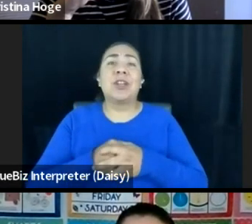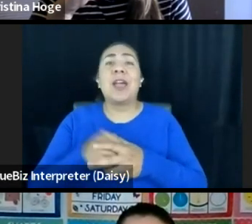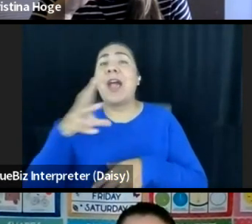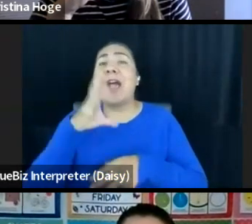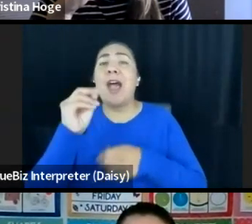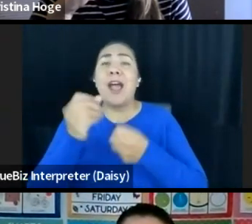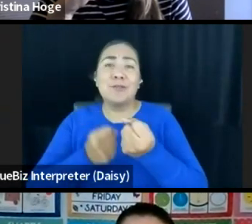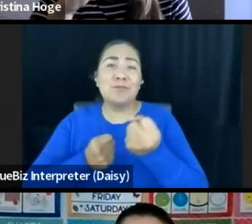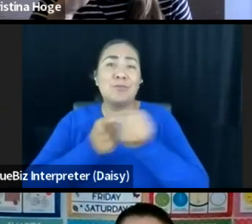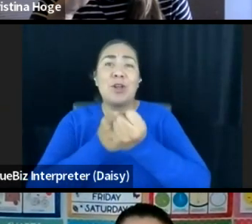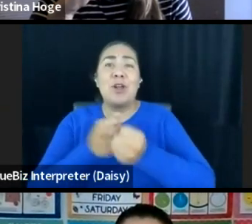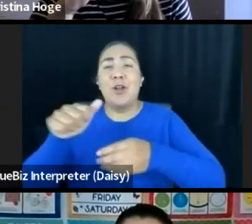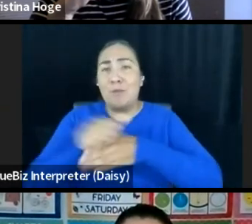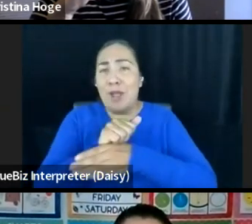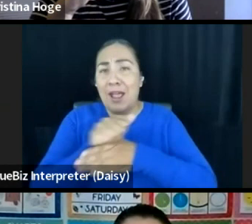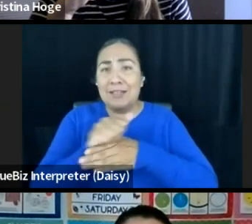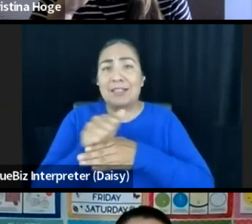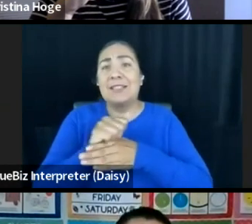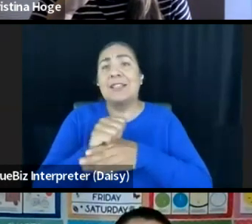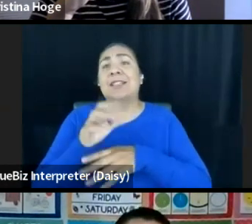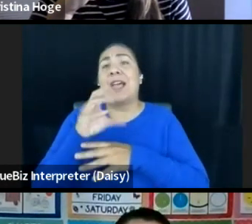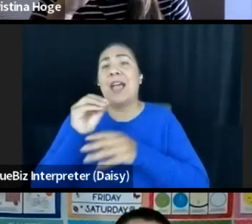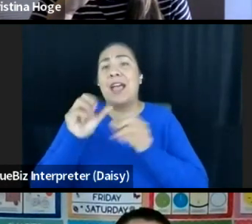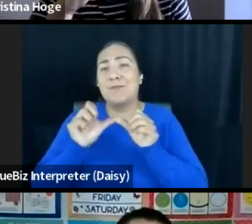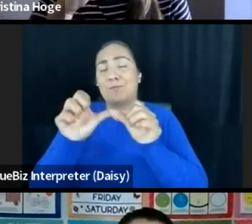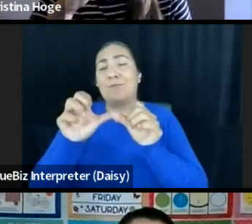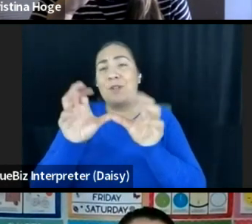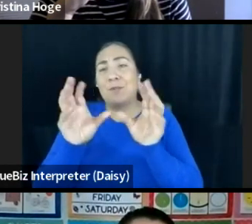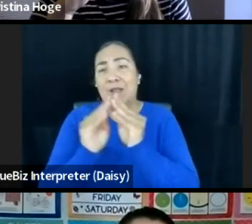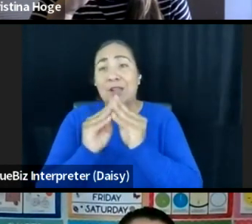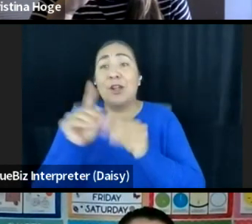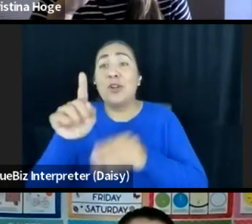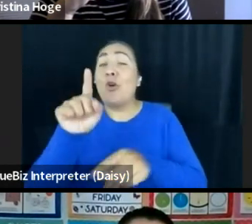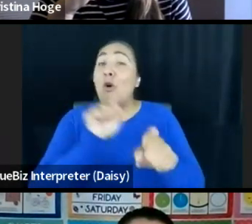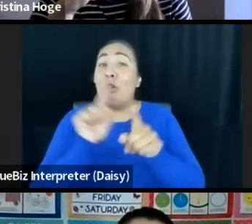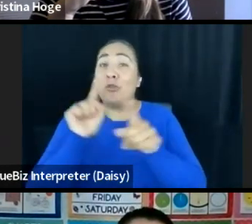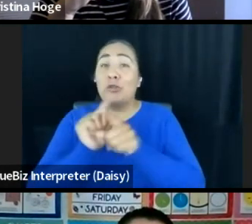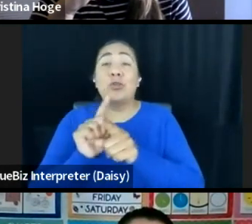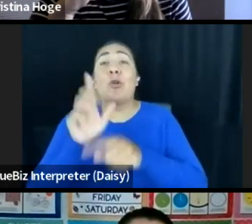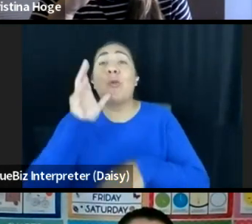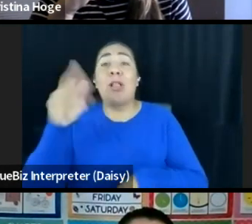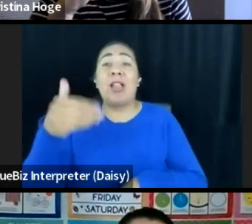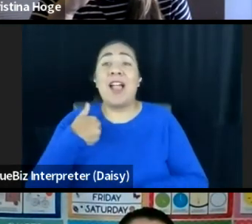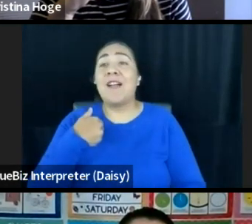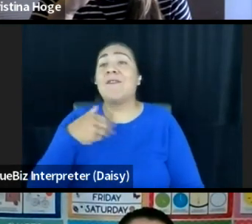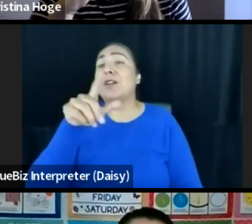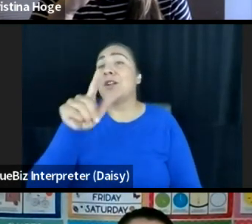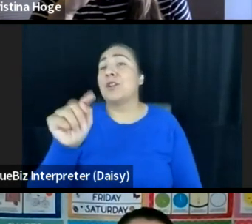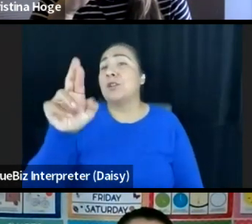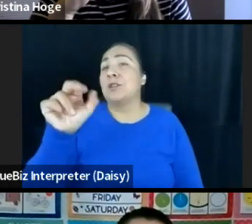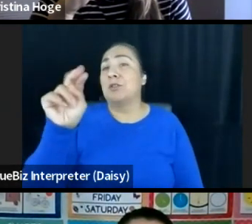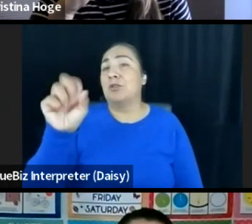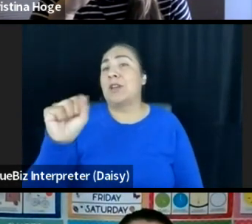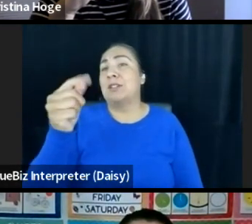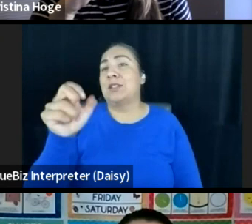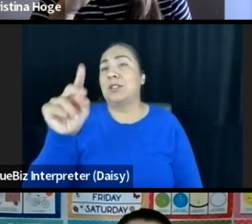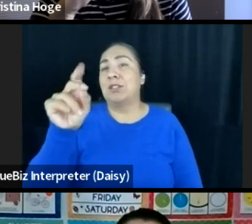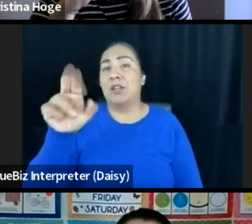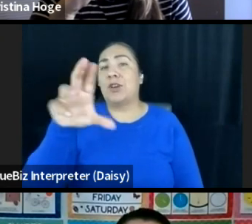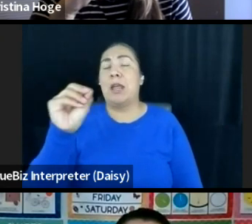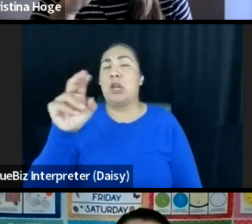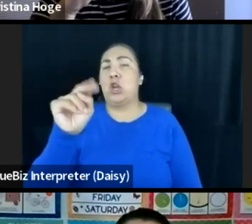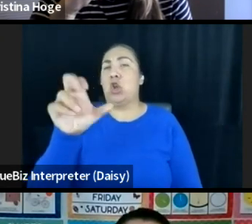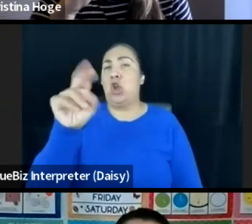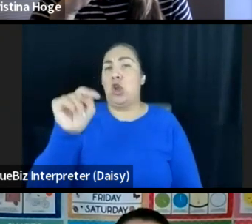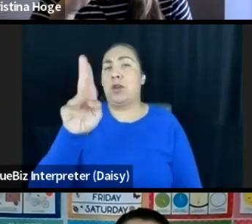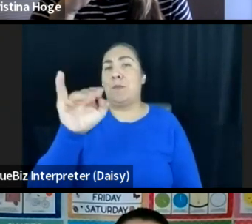practices. As a session participant, you commit with us to creating a transgender and non-binary affirming space, all language that includes but